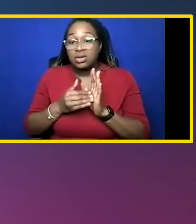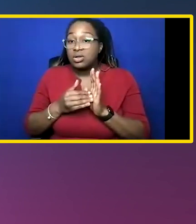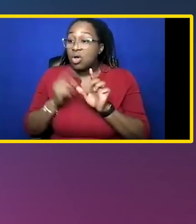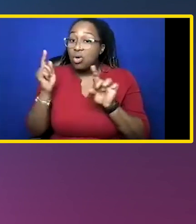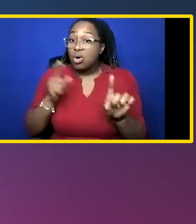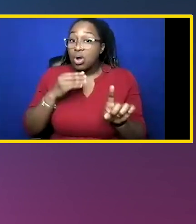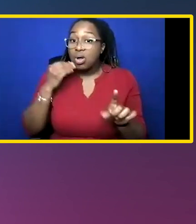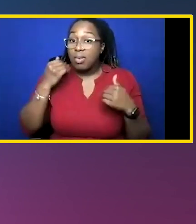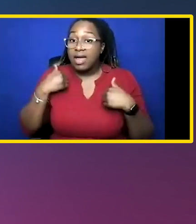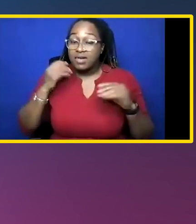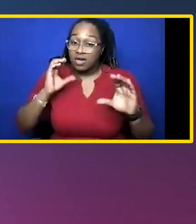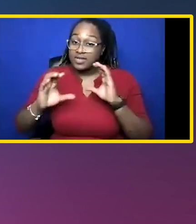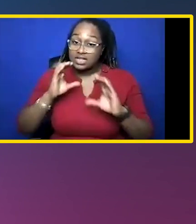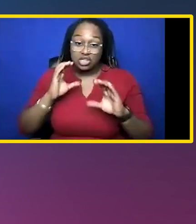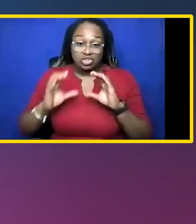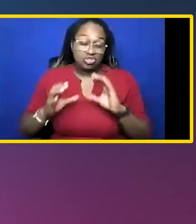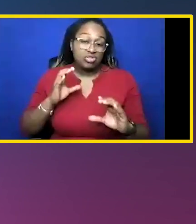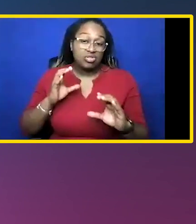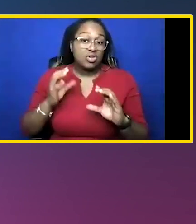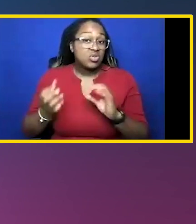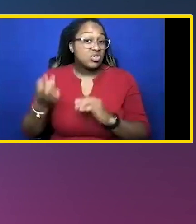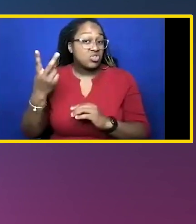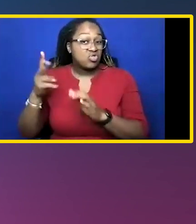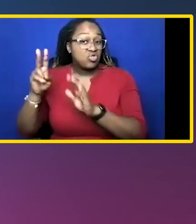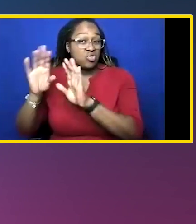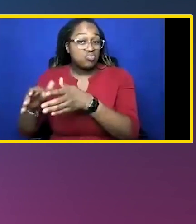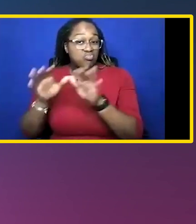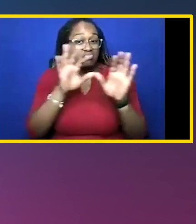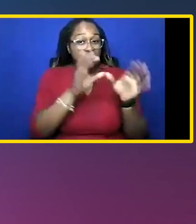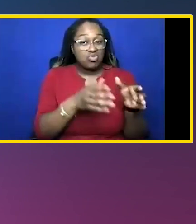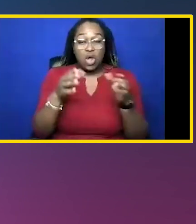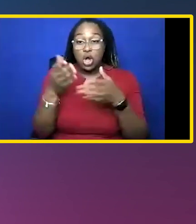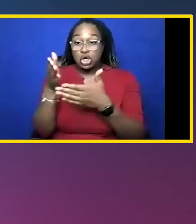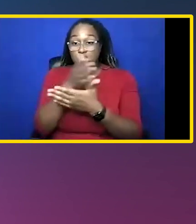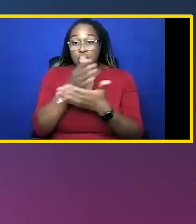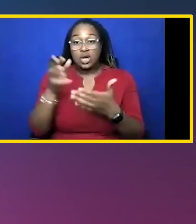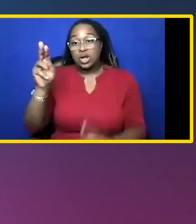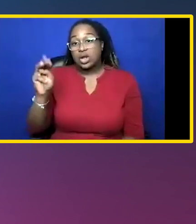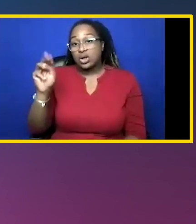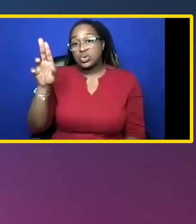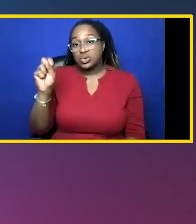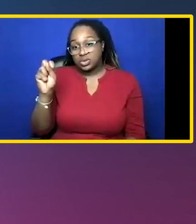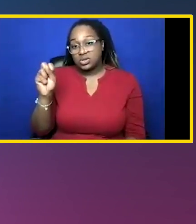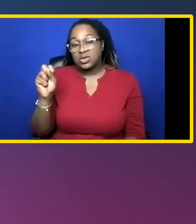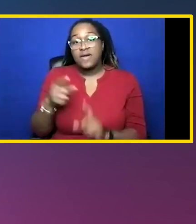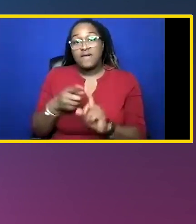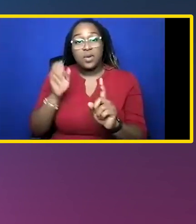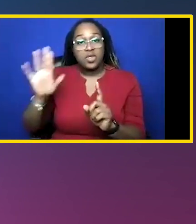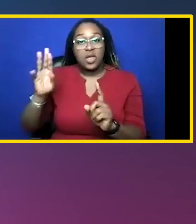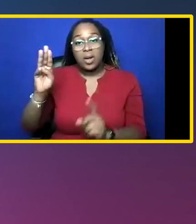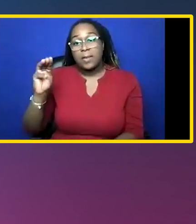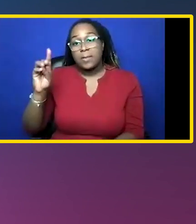they're having conversations where two parties are sharing news from their